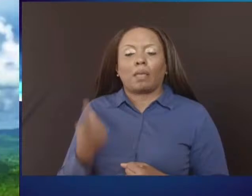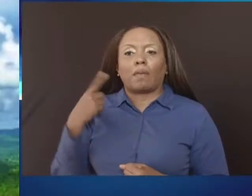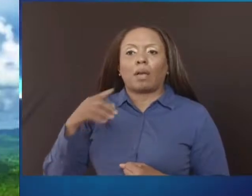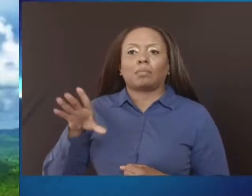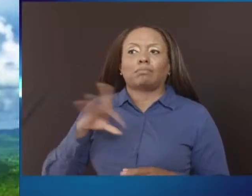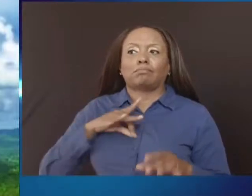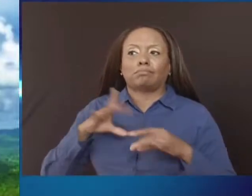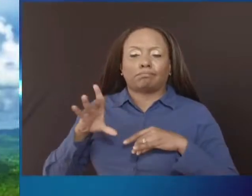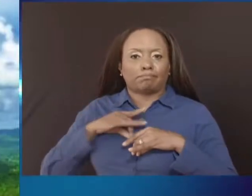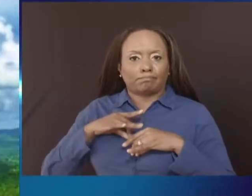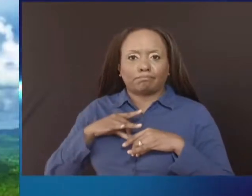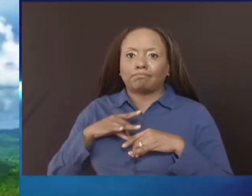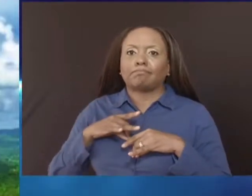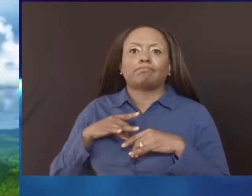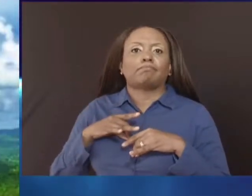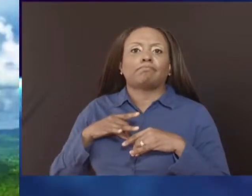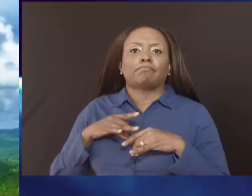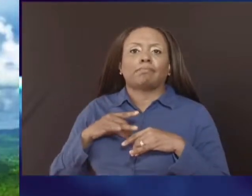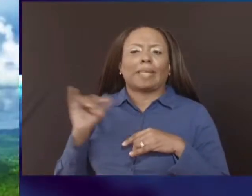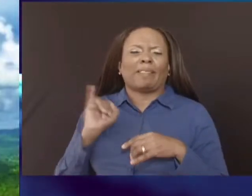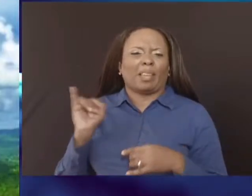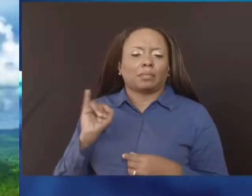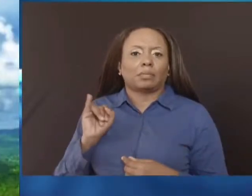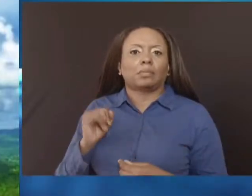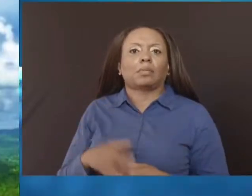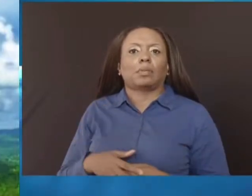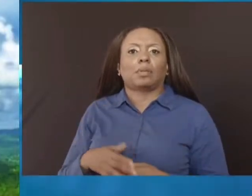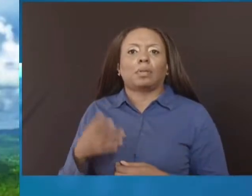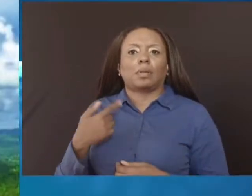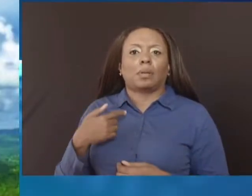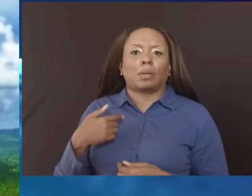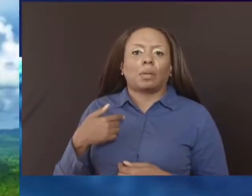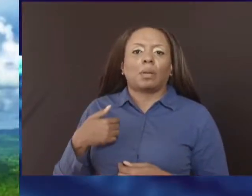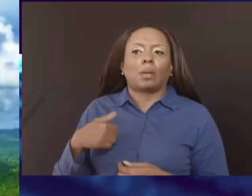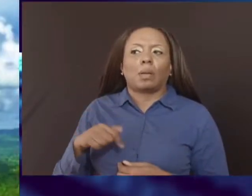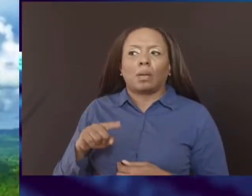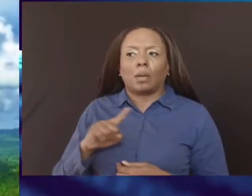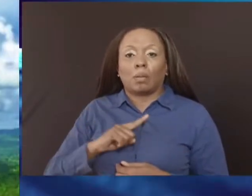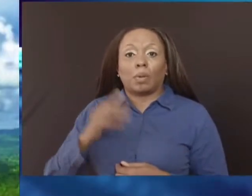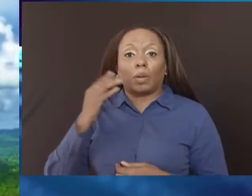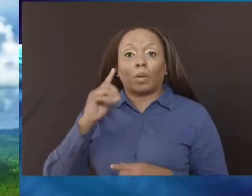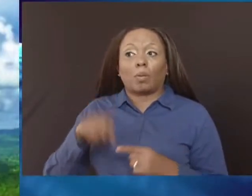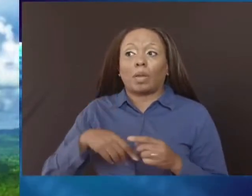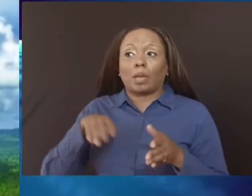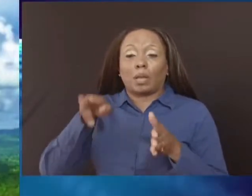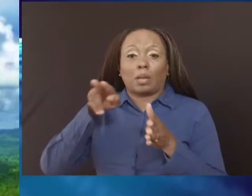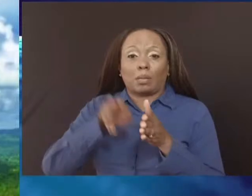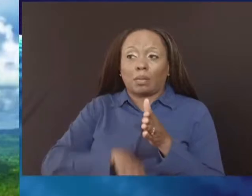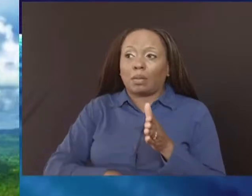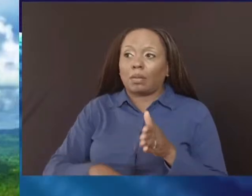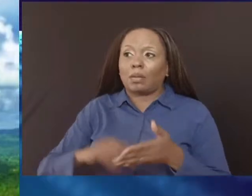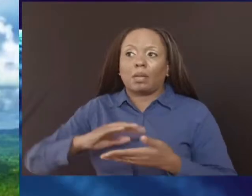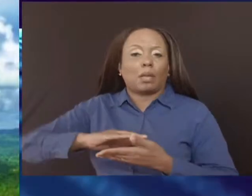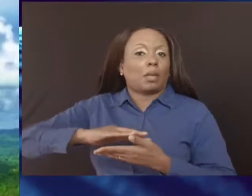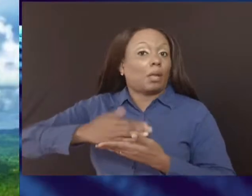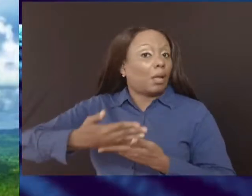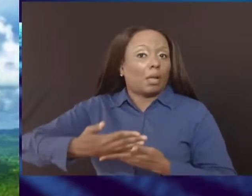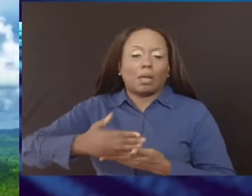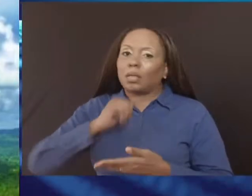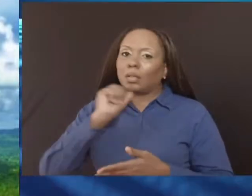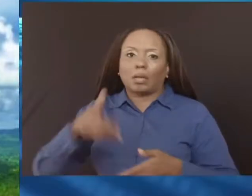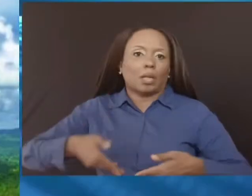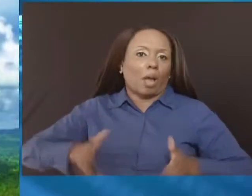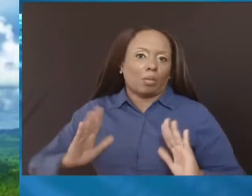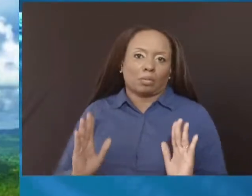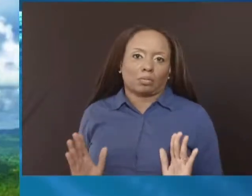infectious diseases is observed. So we try to ensure that even at the point of burial, that an open casket is not allowed, because then you